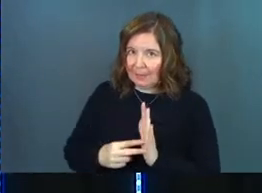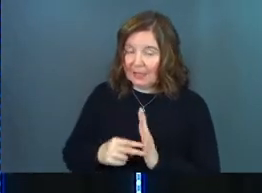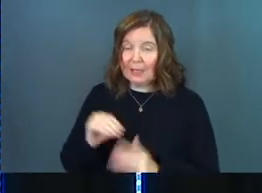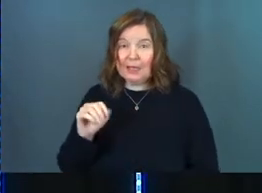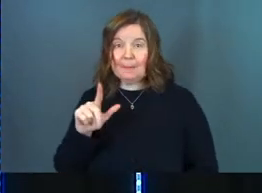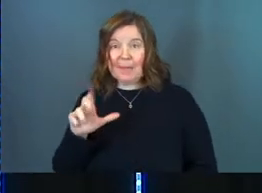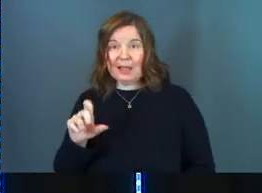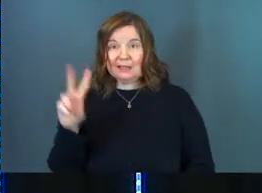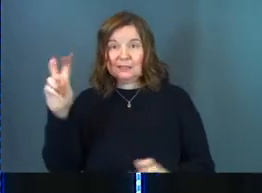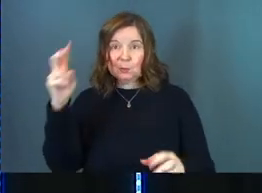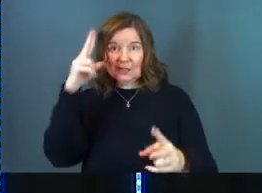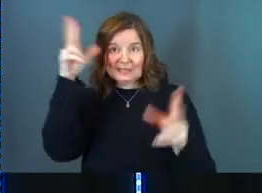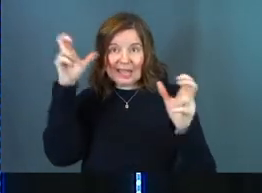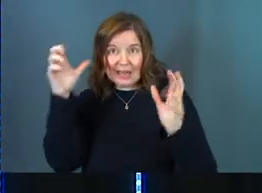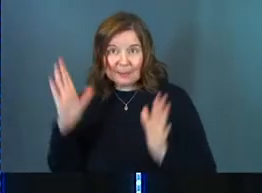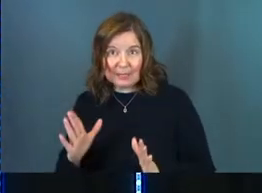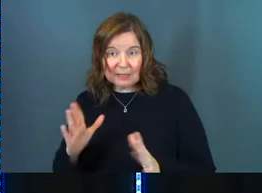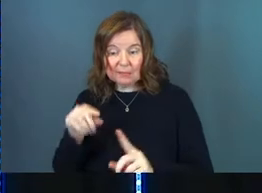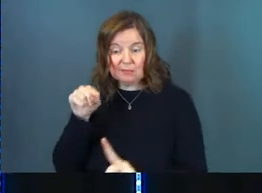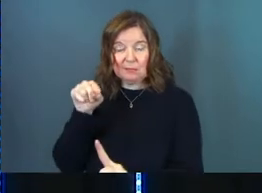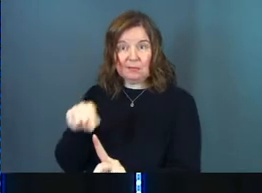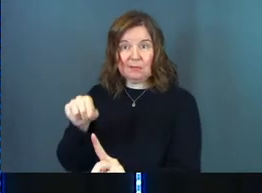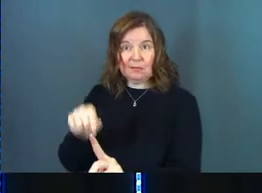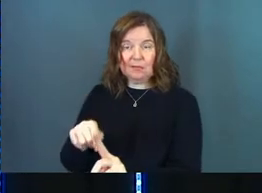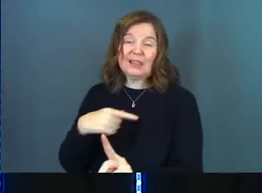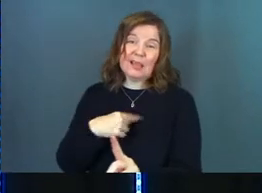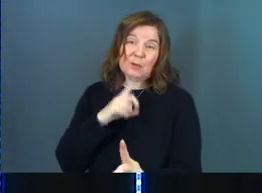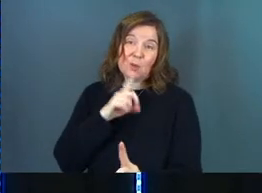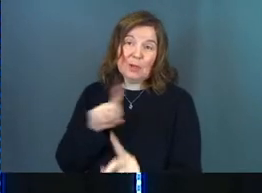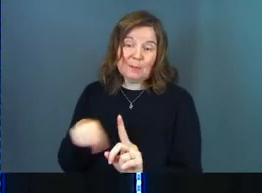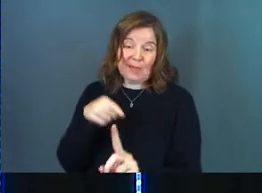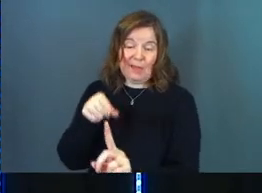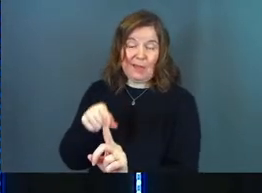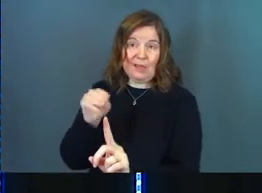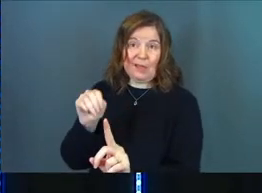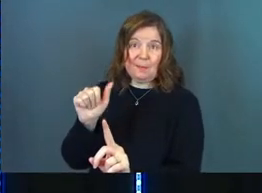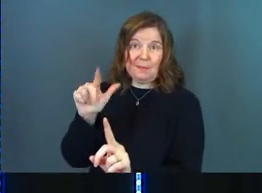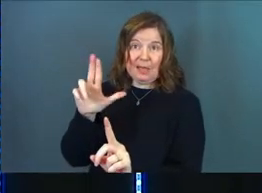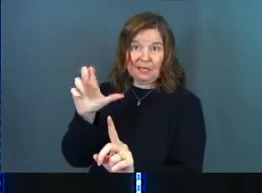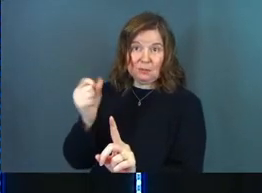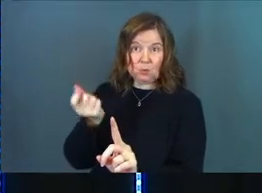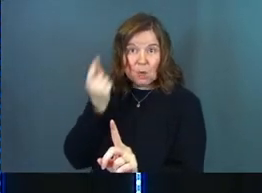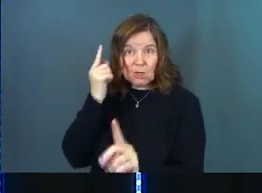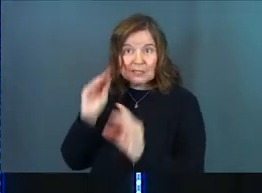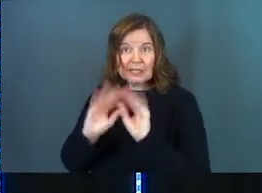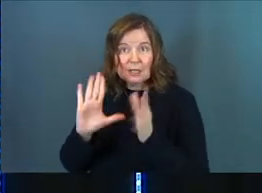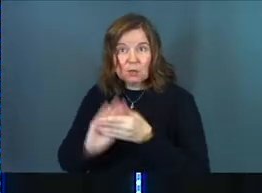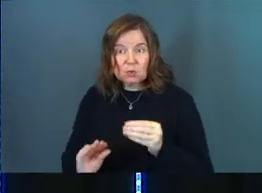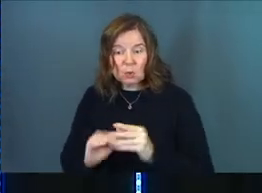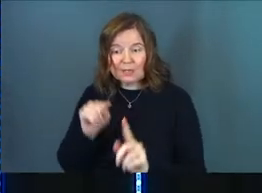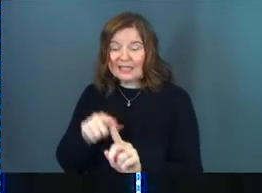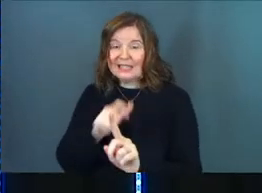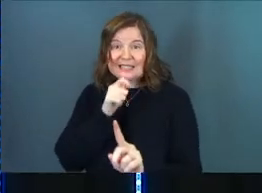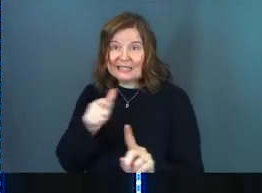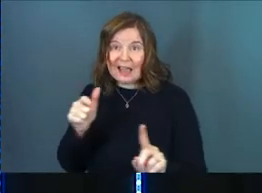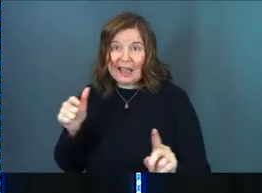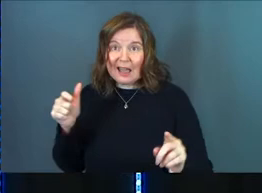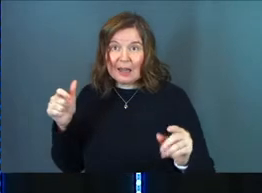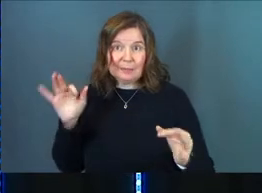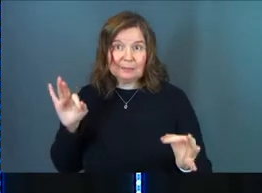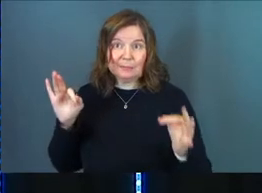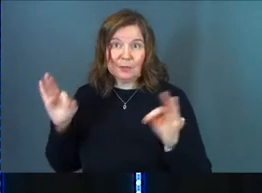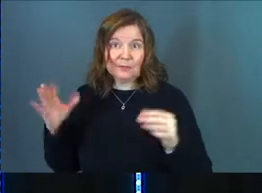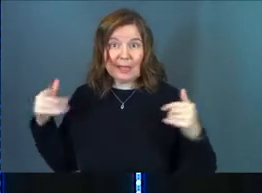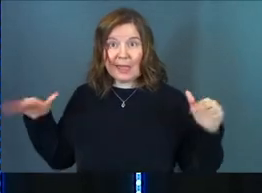Malchus was an enemy. Malchus, let's be real about Malchus so that we understand the story. Malchus is no angel,